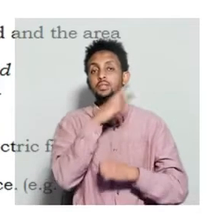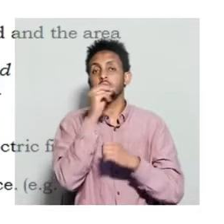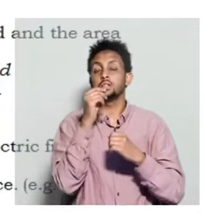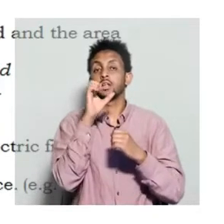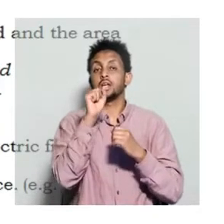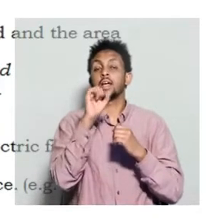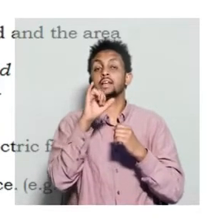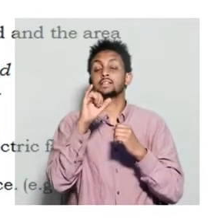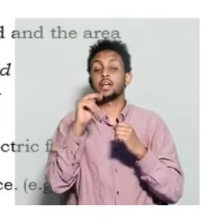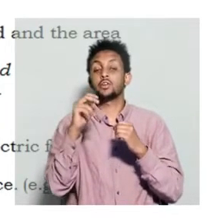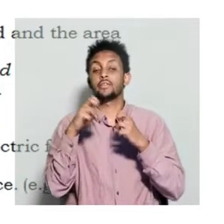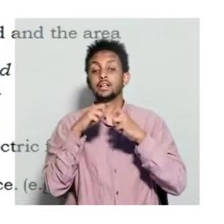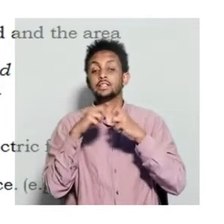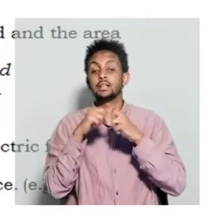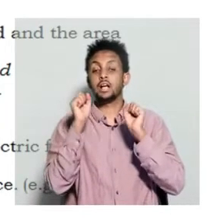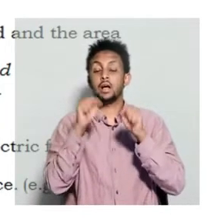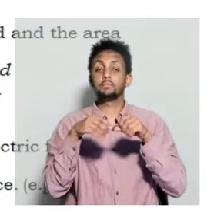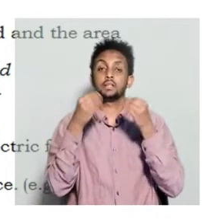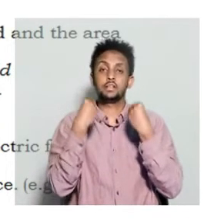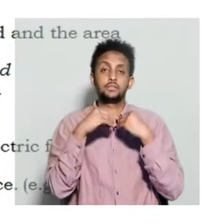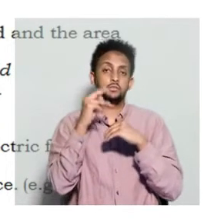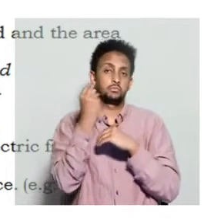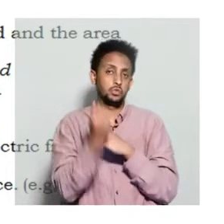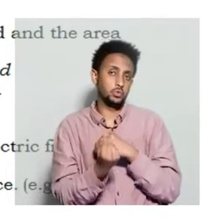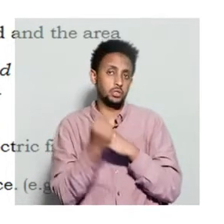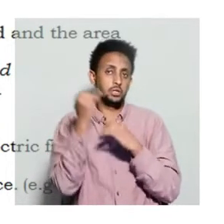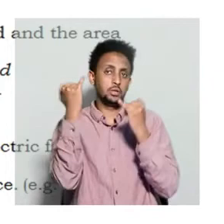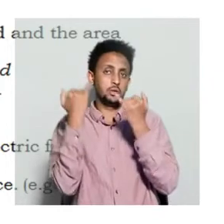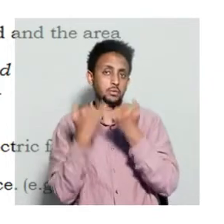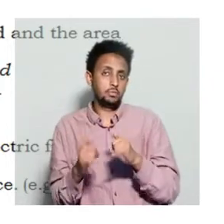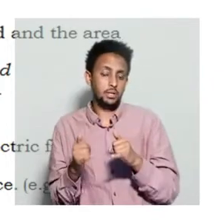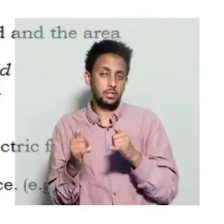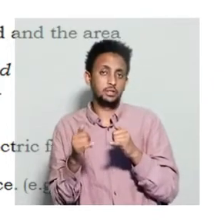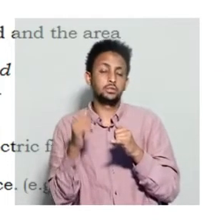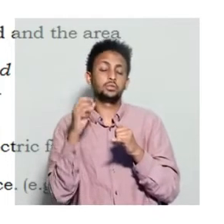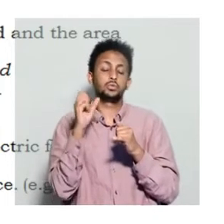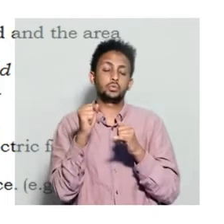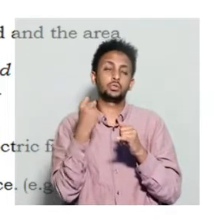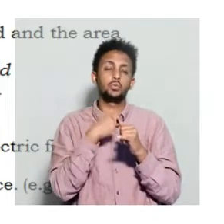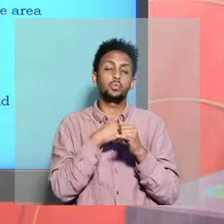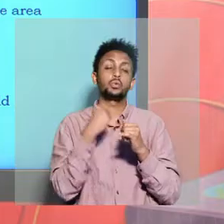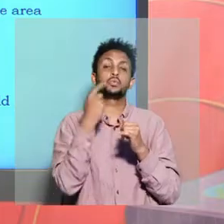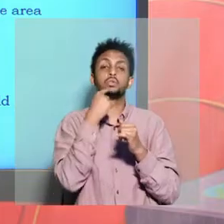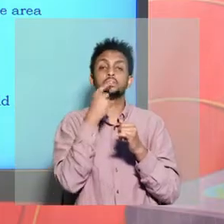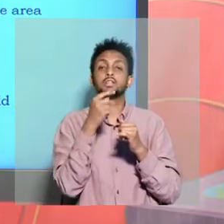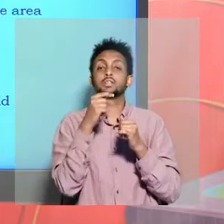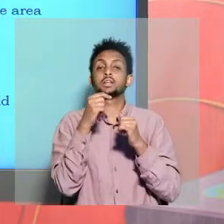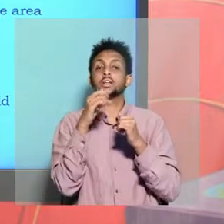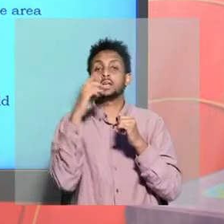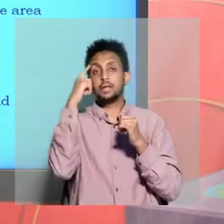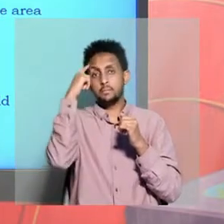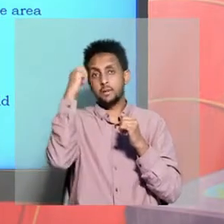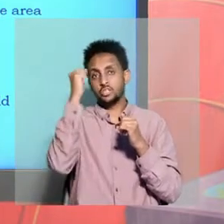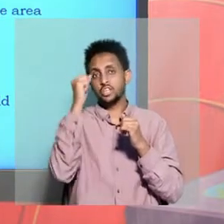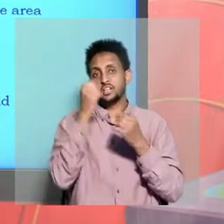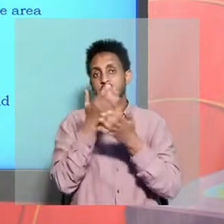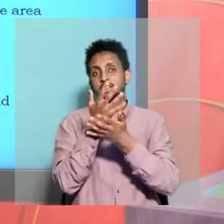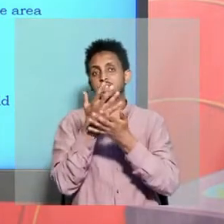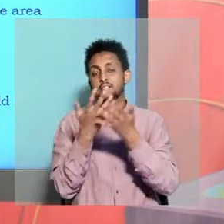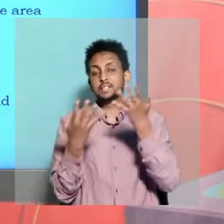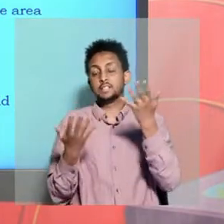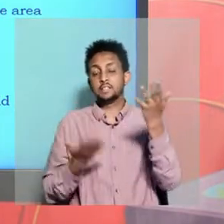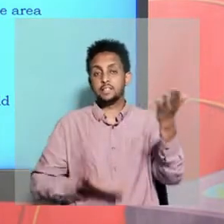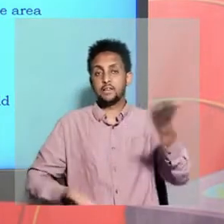the SI unit of electric flux can be given as Newton per Coulomb. This is what it says. And the imaginary surface can